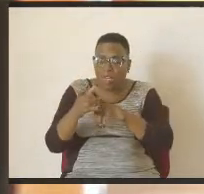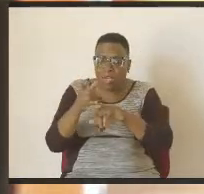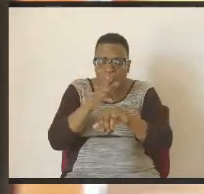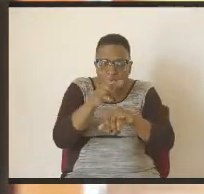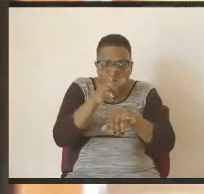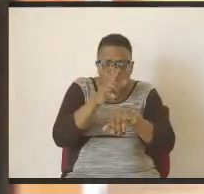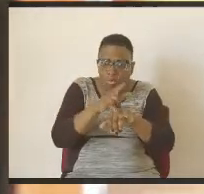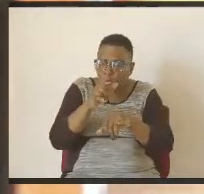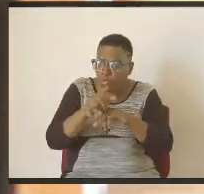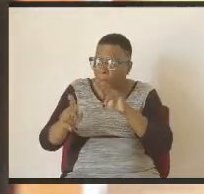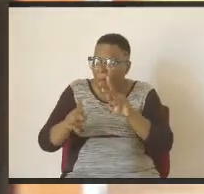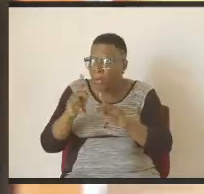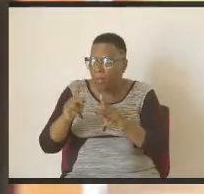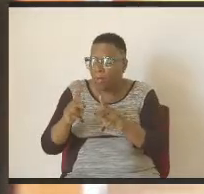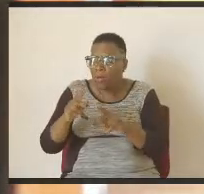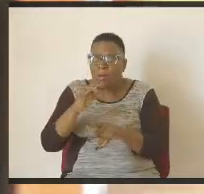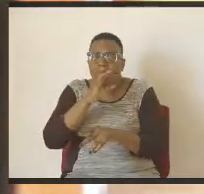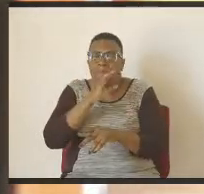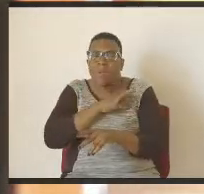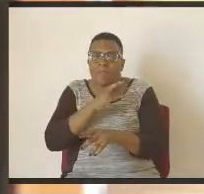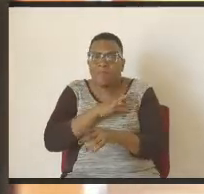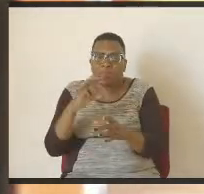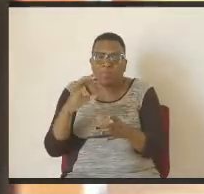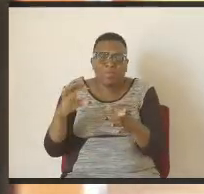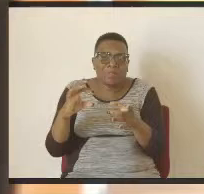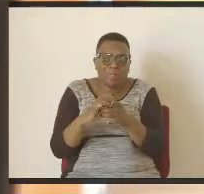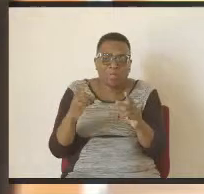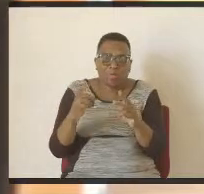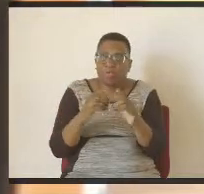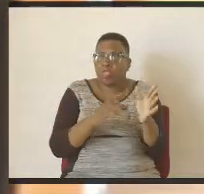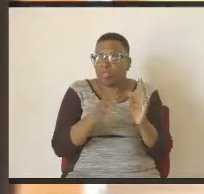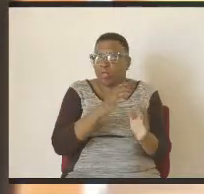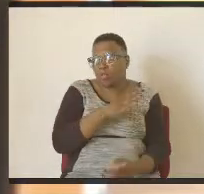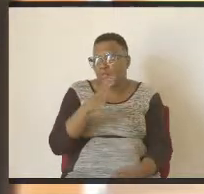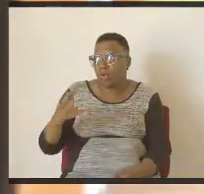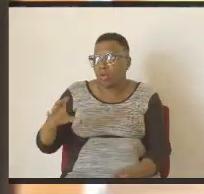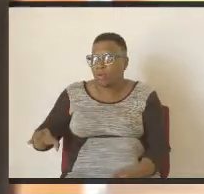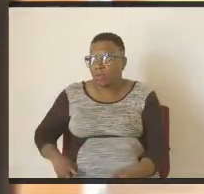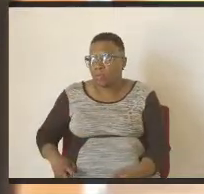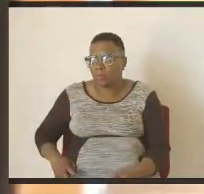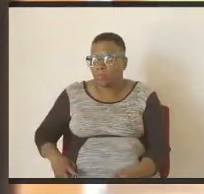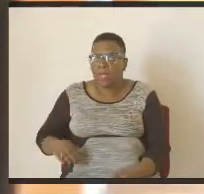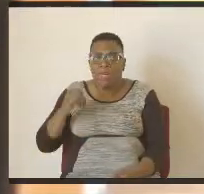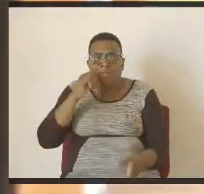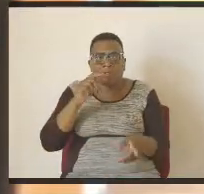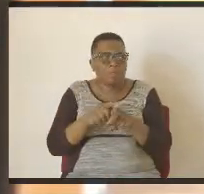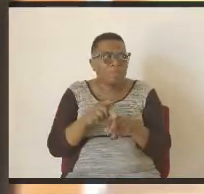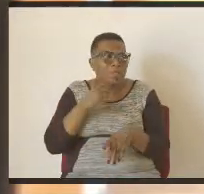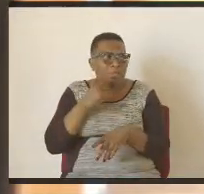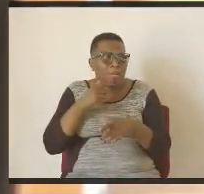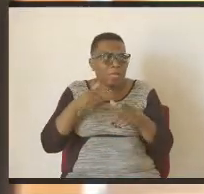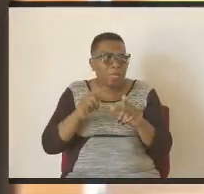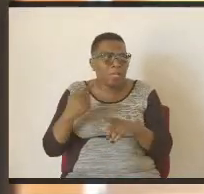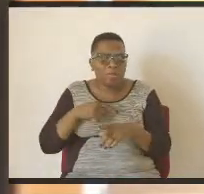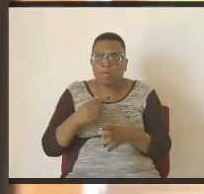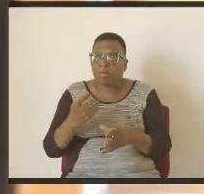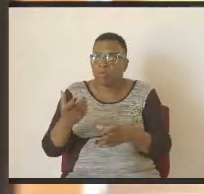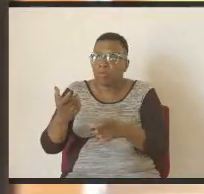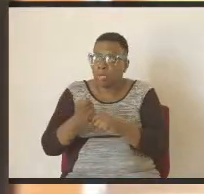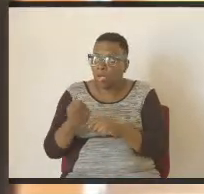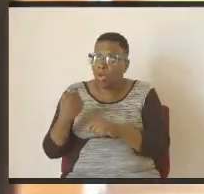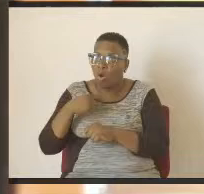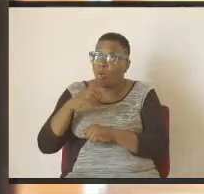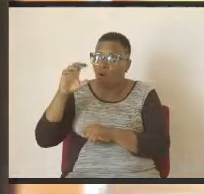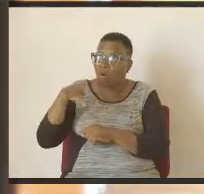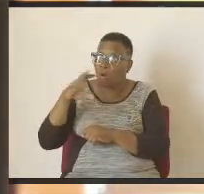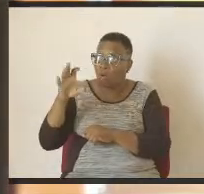being linked to Jesus Christ. As the sister said, let us take up our cross too and follow